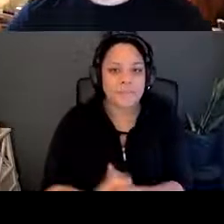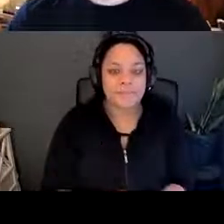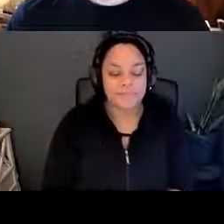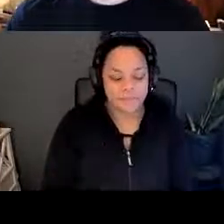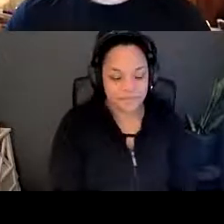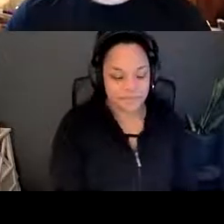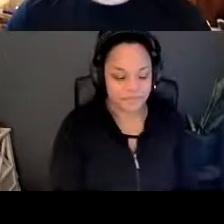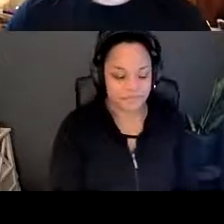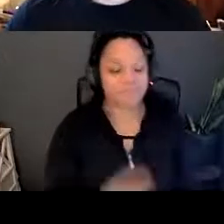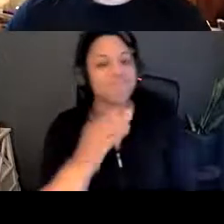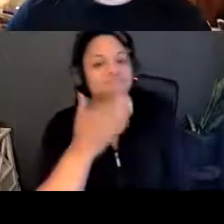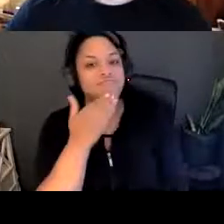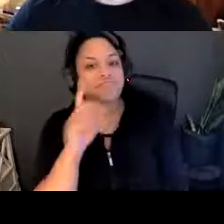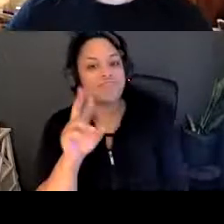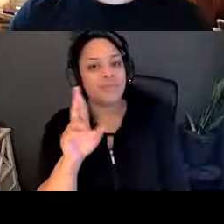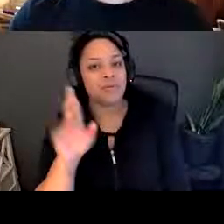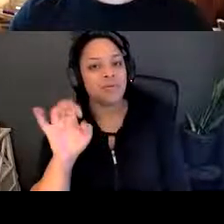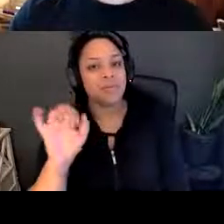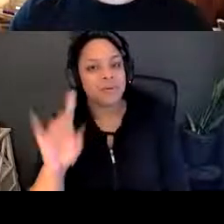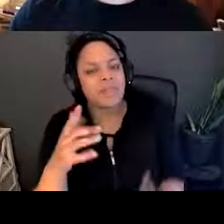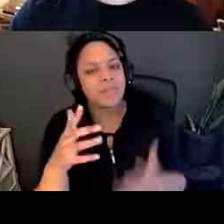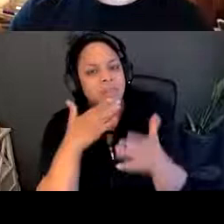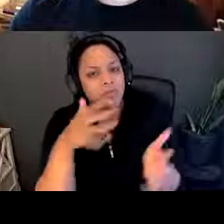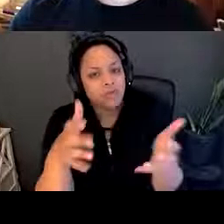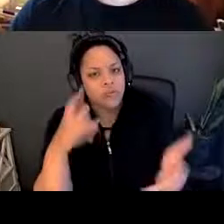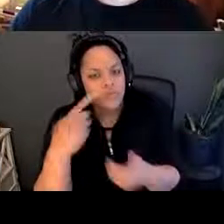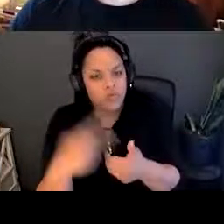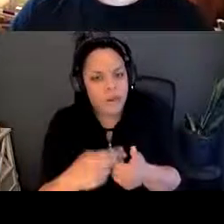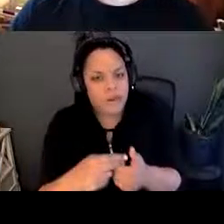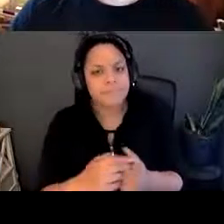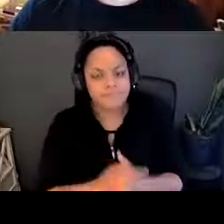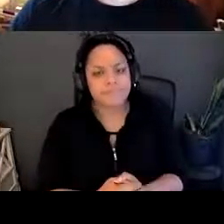Thank you, Dr. Reed. And thank you so much, everyone, for joining us for this session.